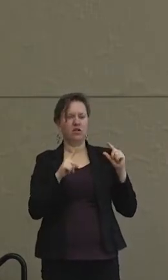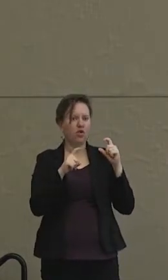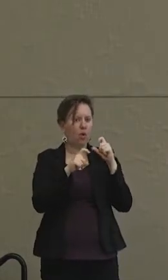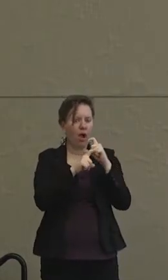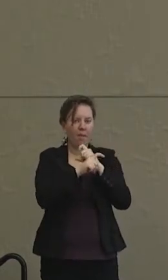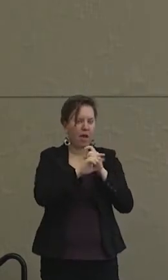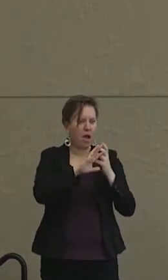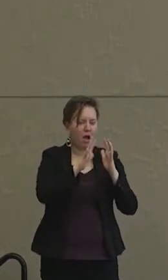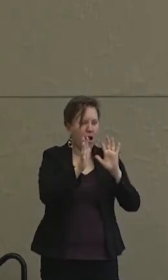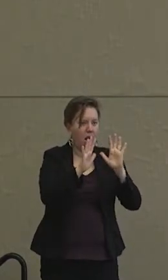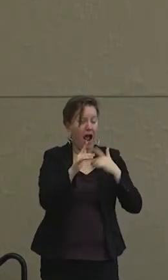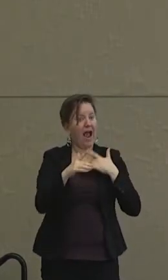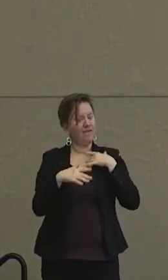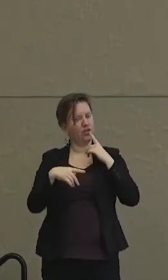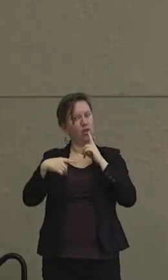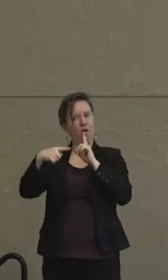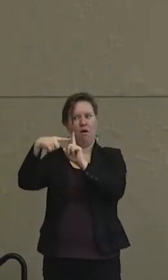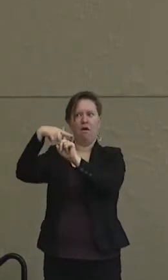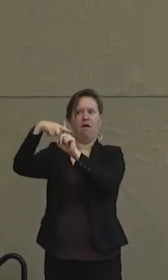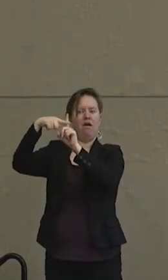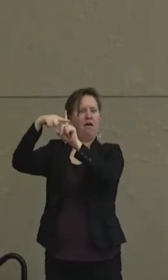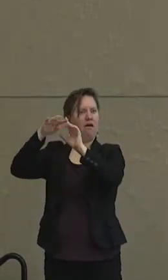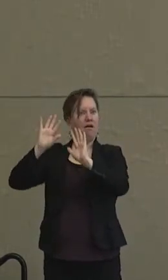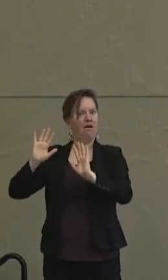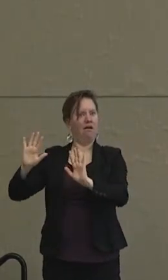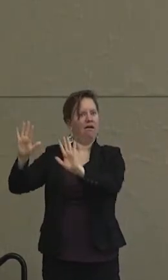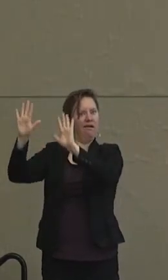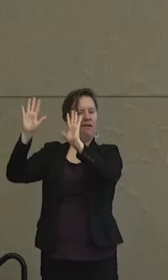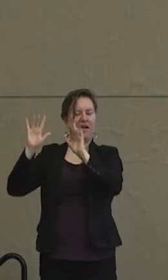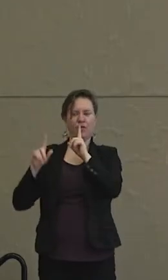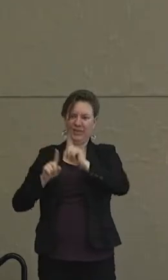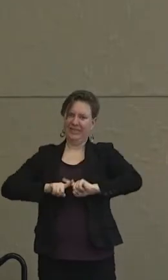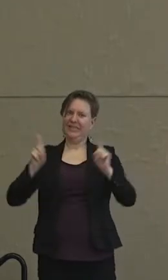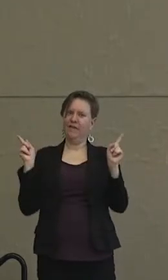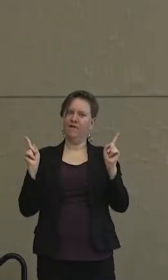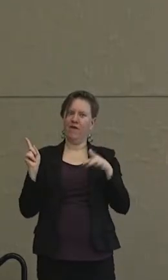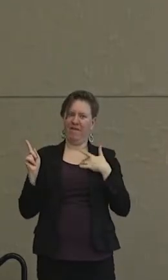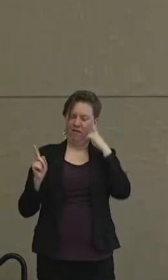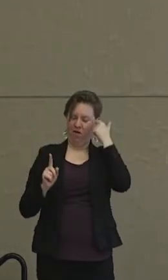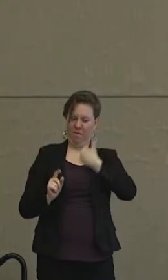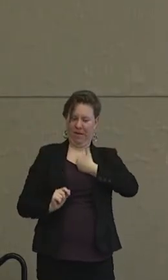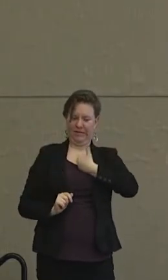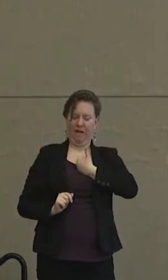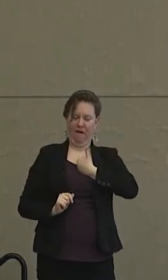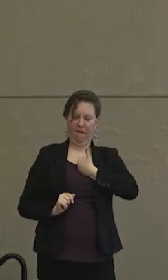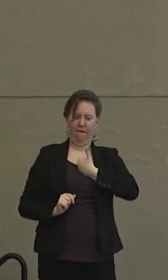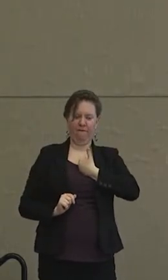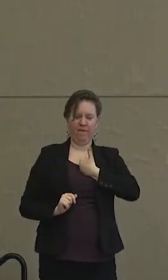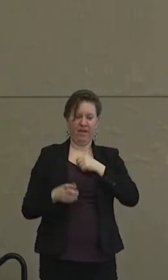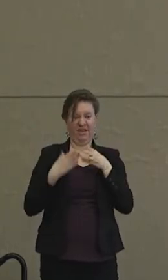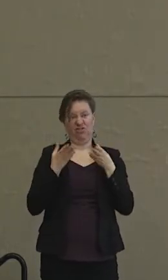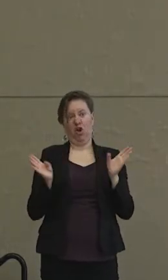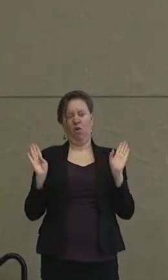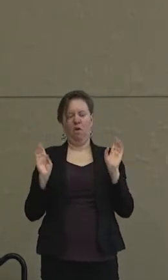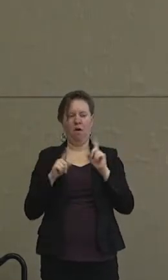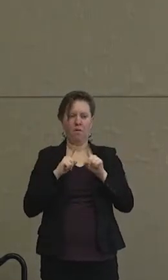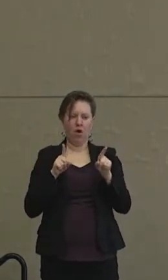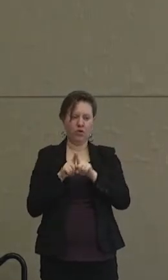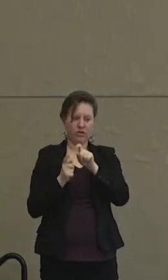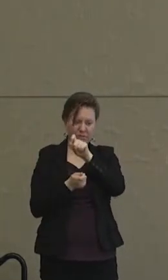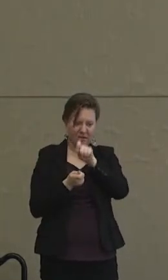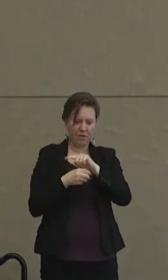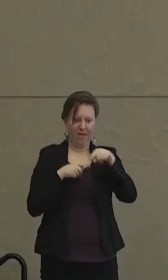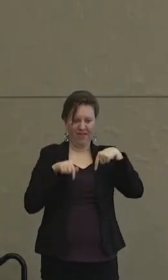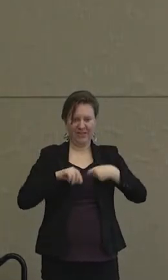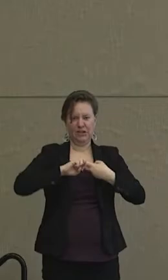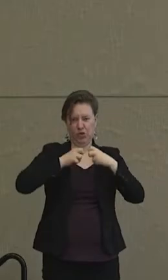complicated and I feel so optimistic. And that's a really different feeling for me, in general, but also specifically around